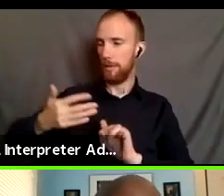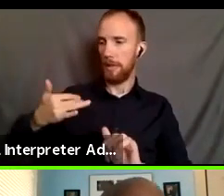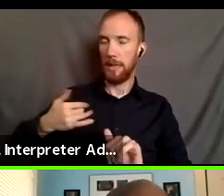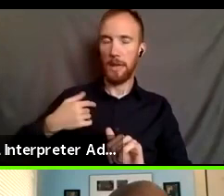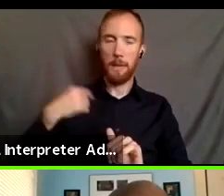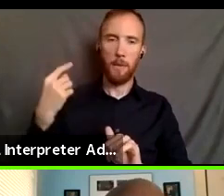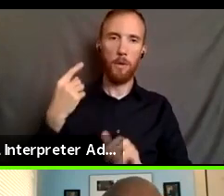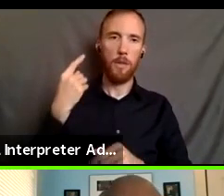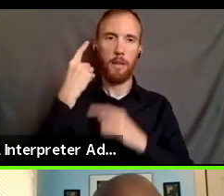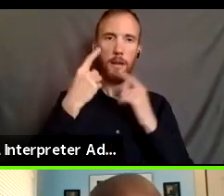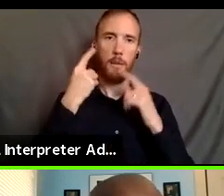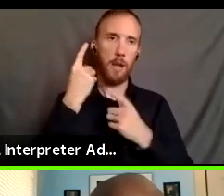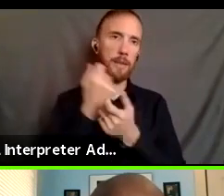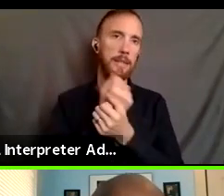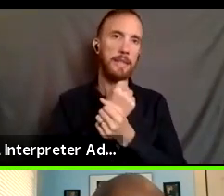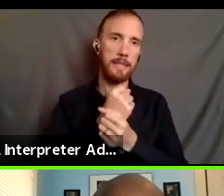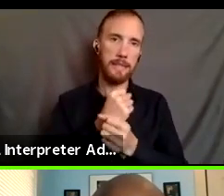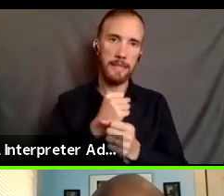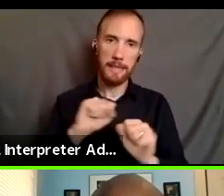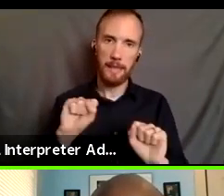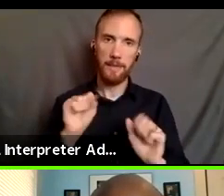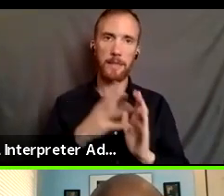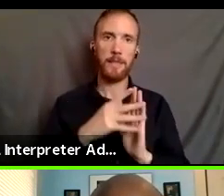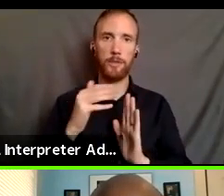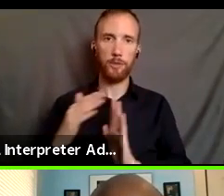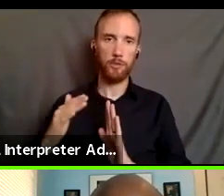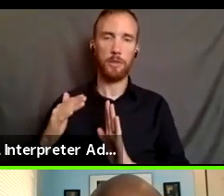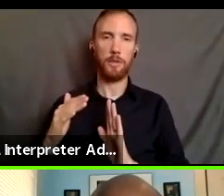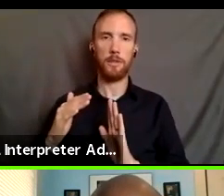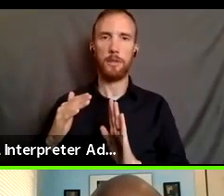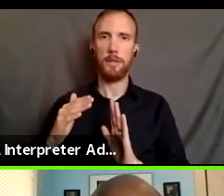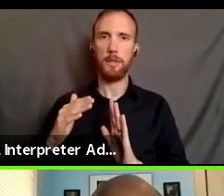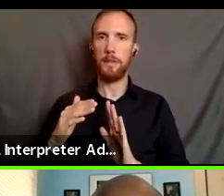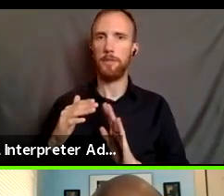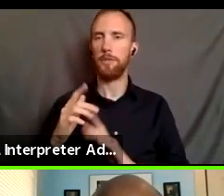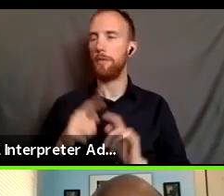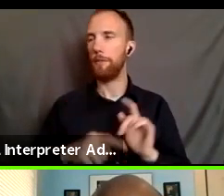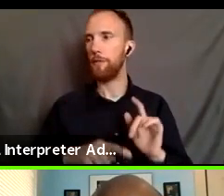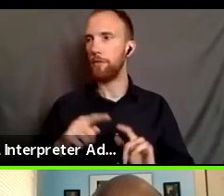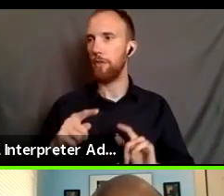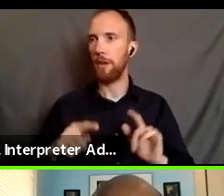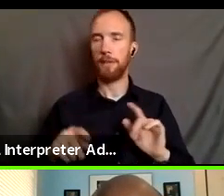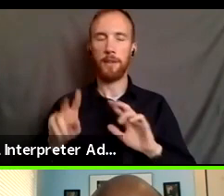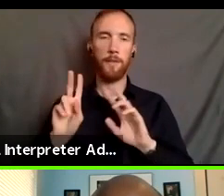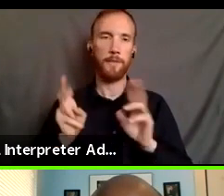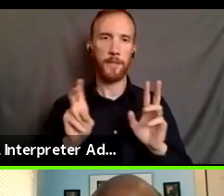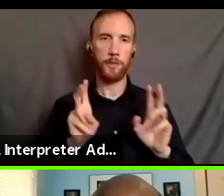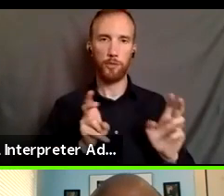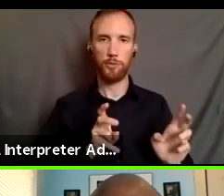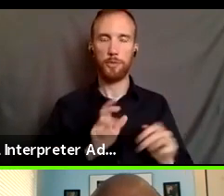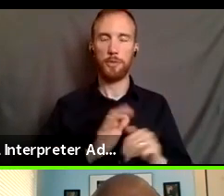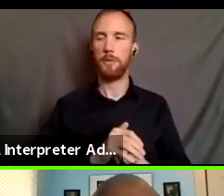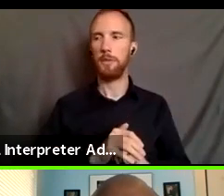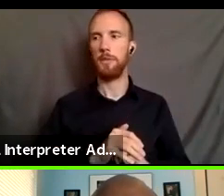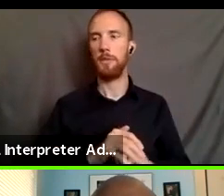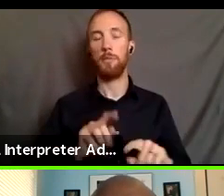students all of these these different issues and um but i just want to encourage everyone no